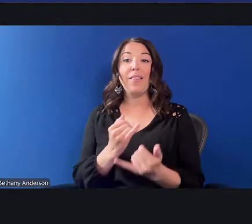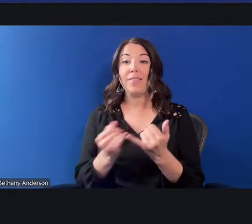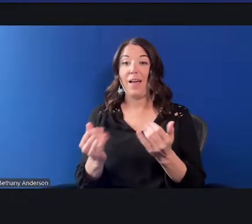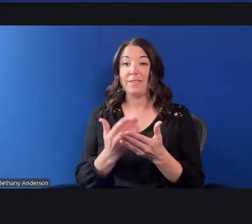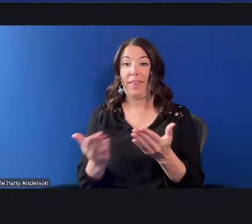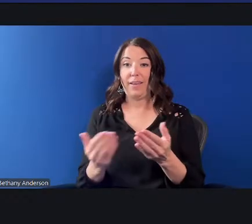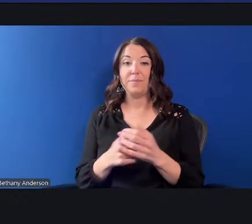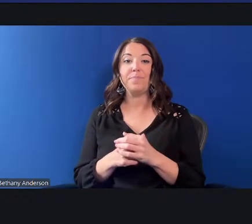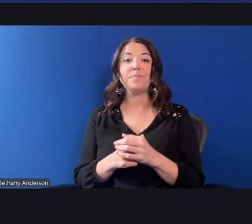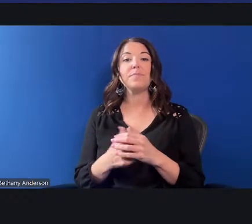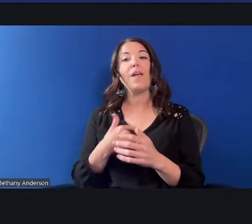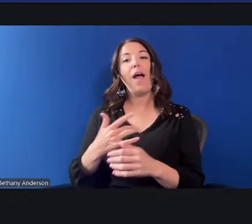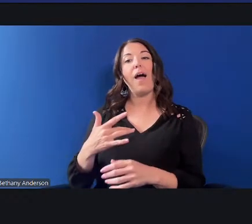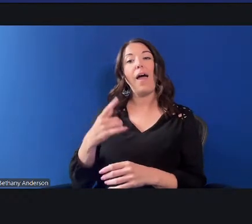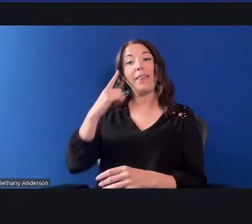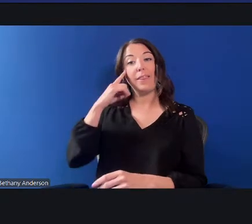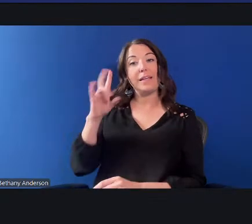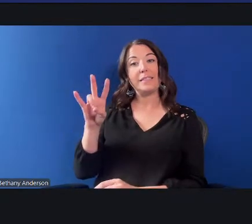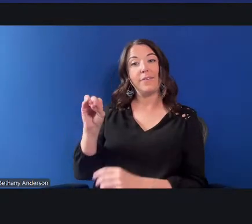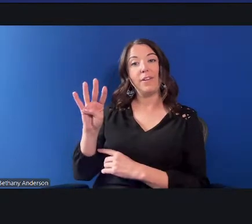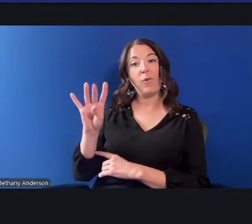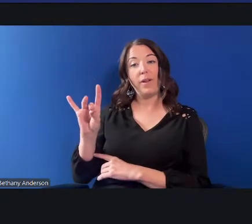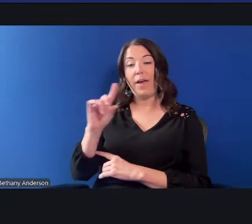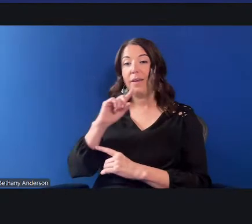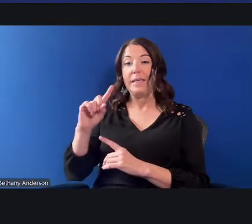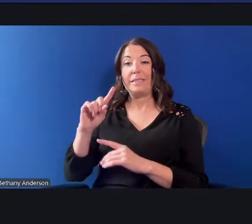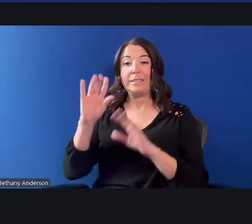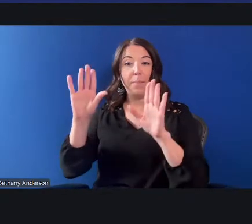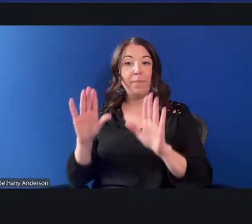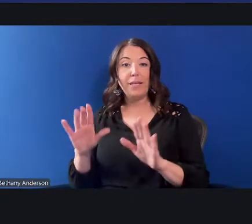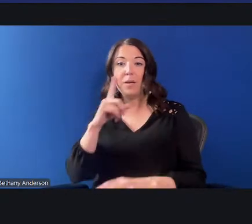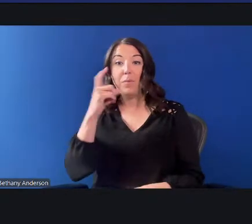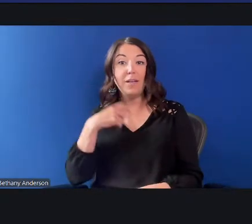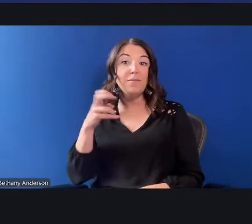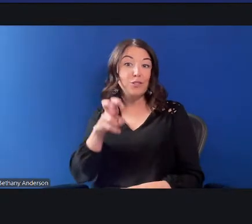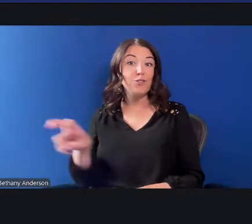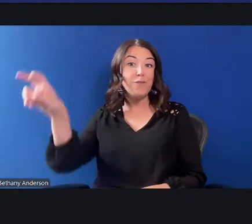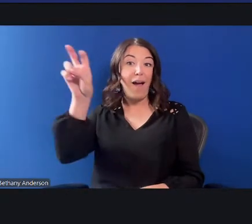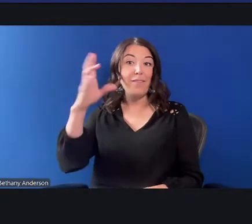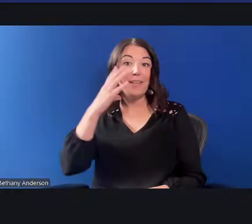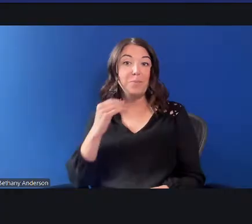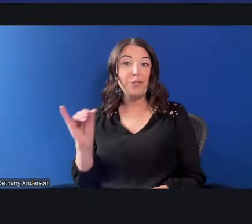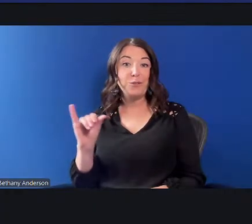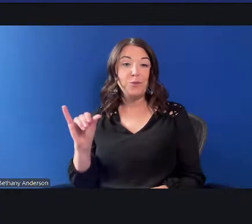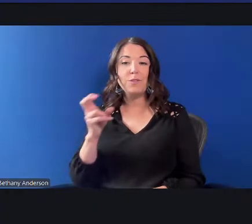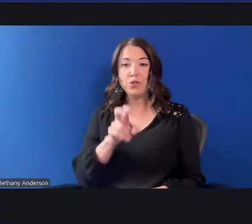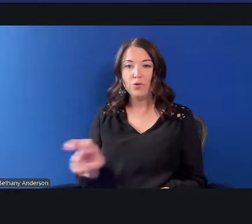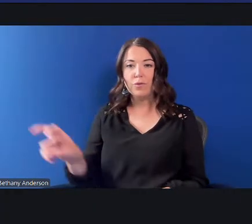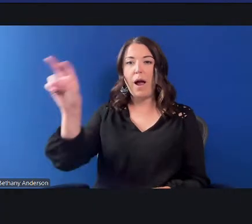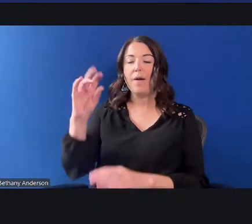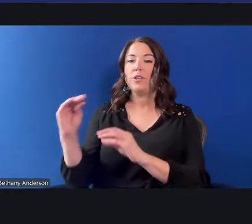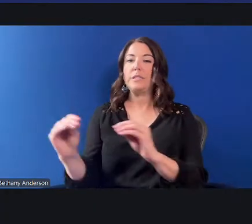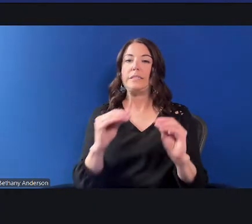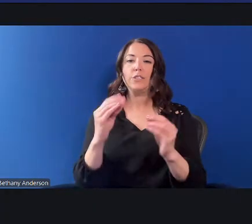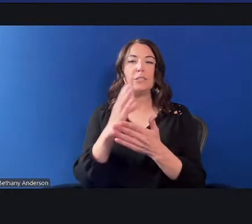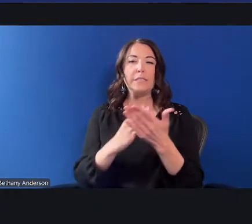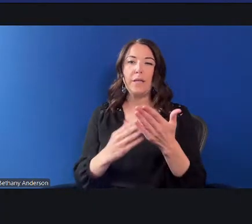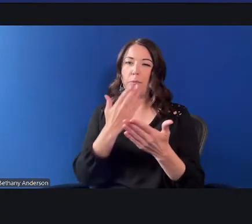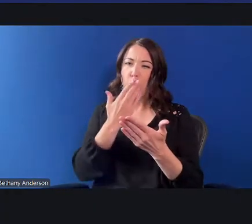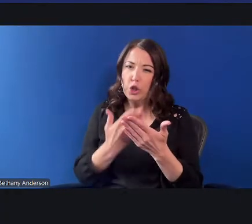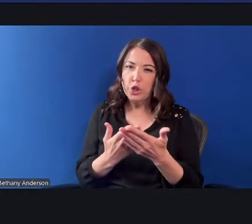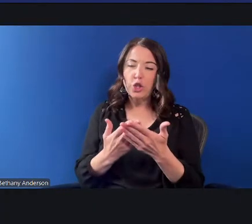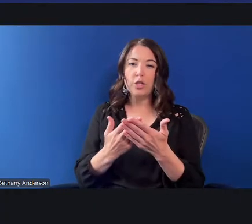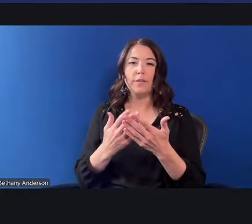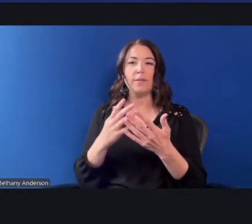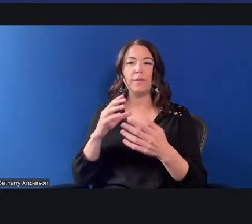think 7048 is amazing because of the travel experience. Travel teaches so many organic skills that can't just be taught